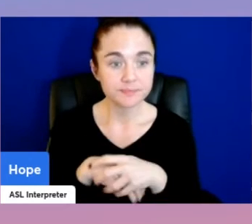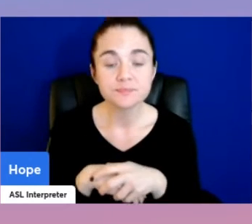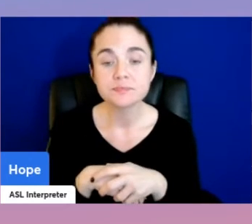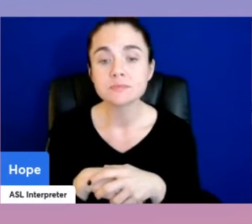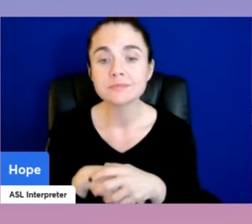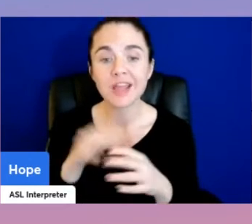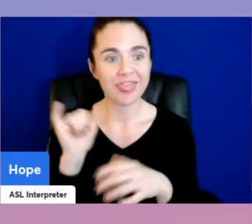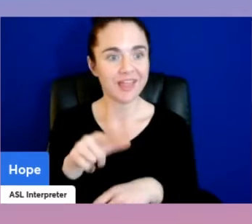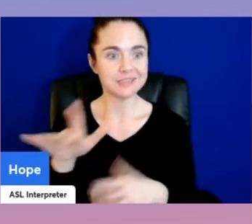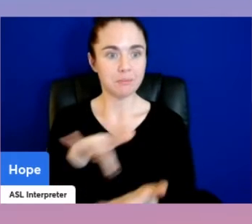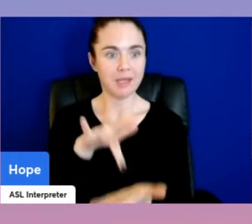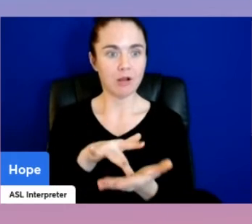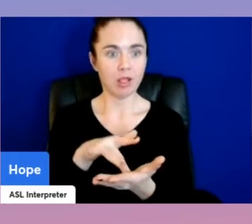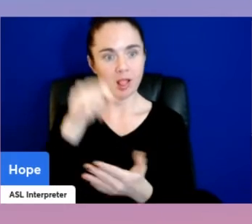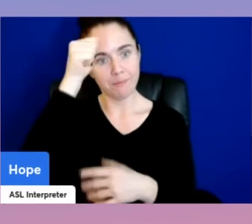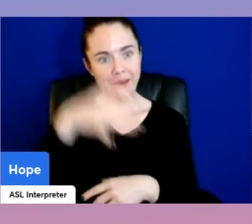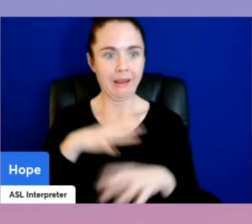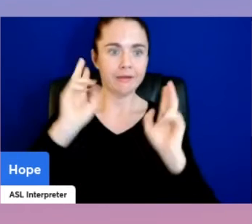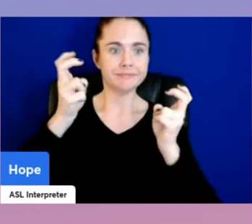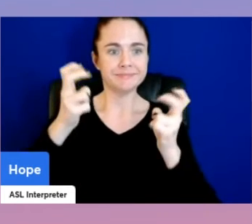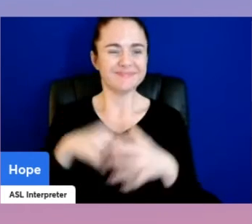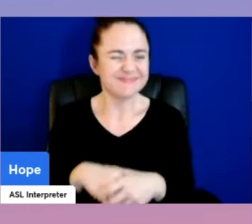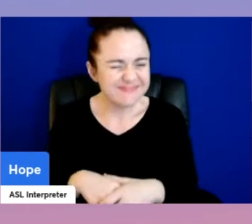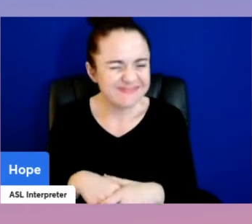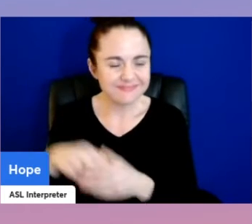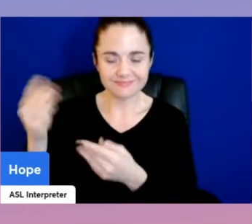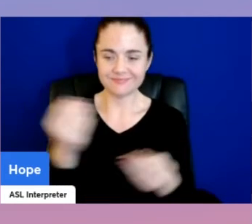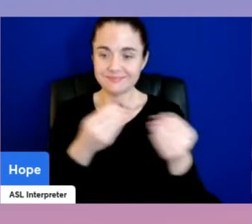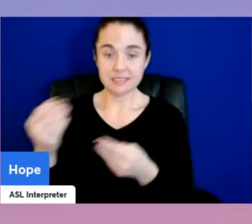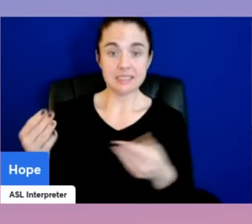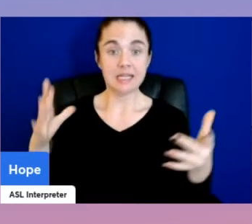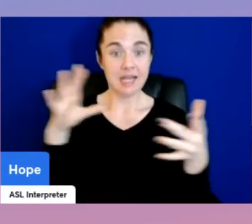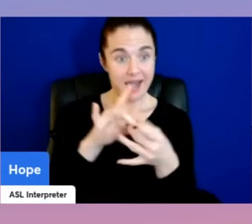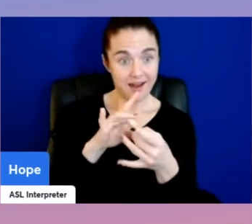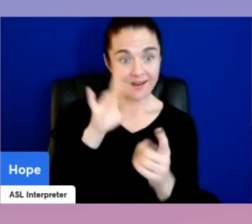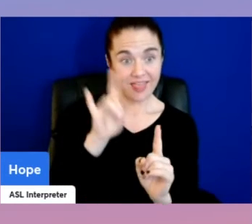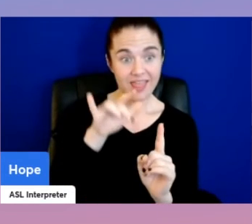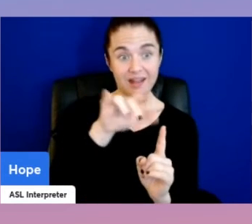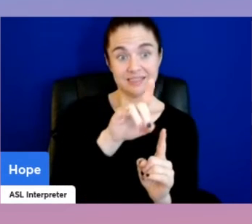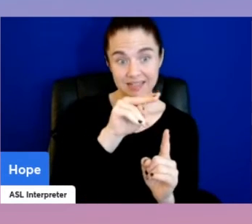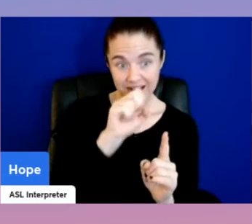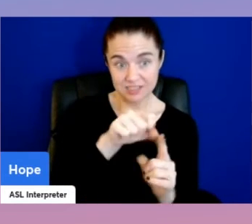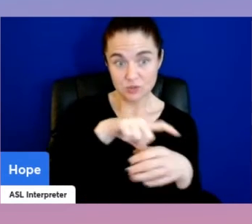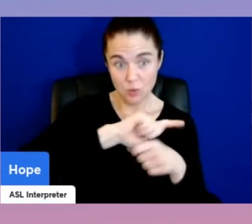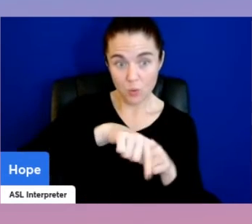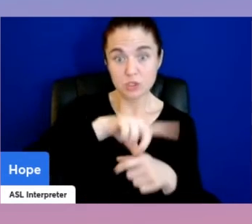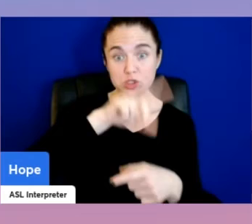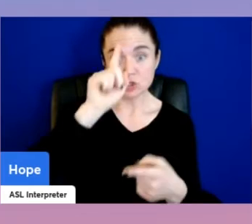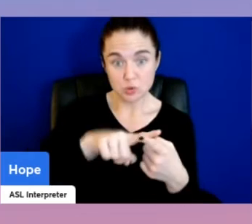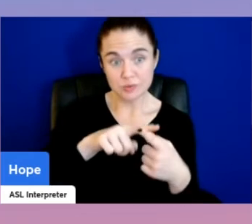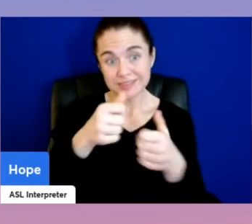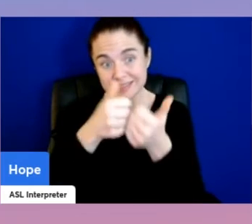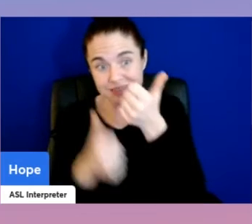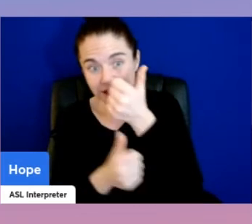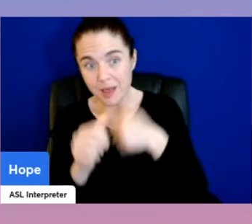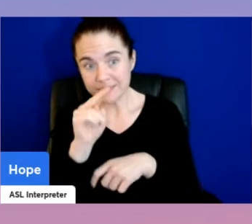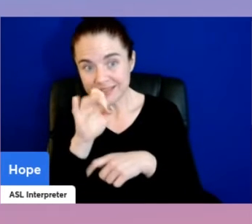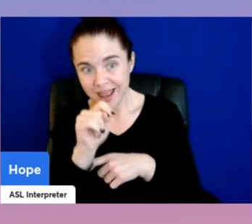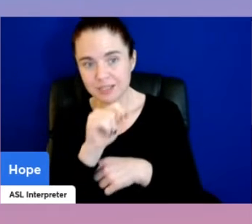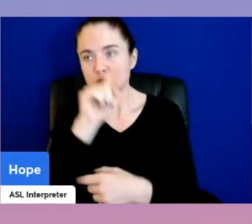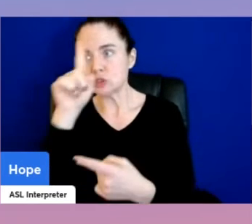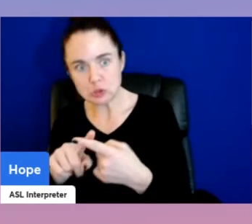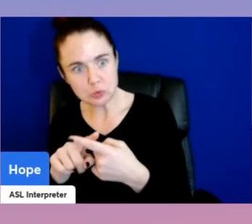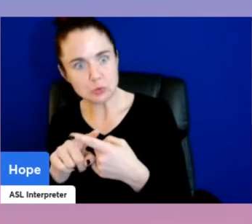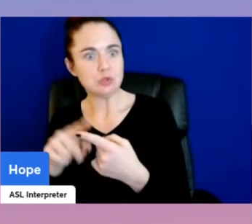man in the middle, so to speak, that connects the private DNS zone to the subnet to the resource. So it's truly